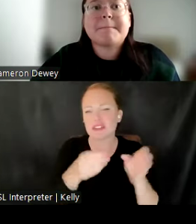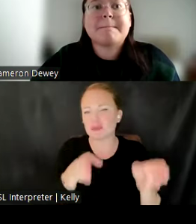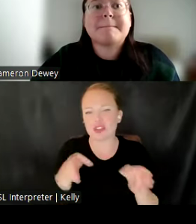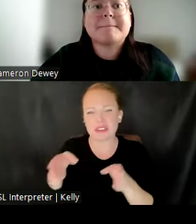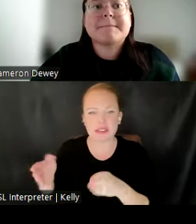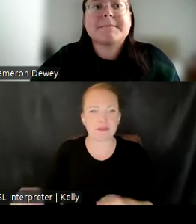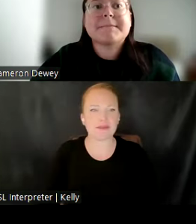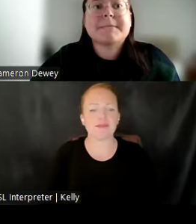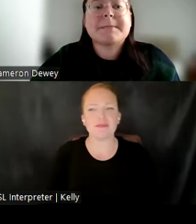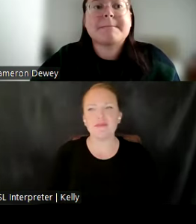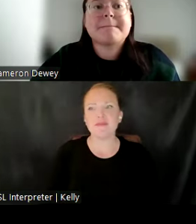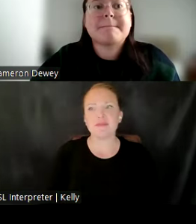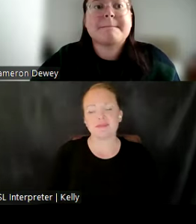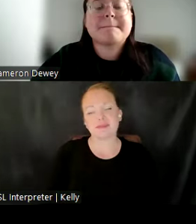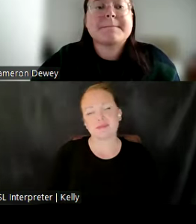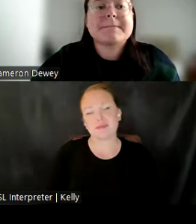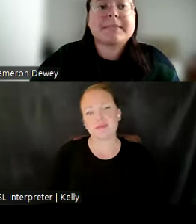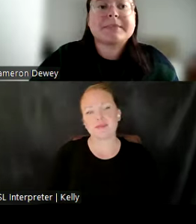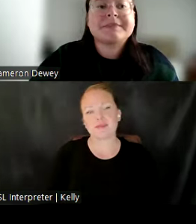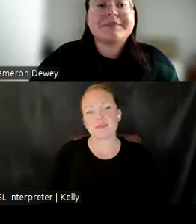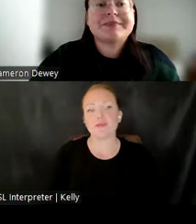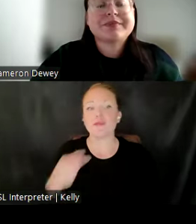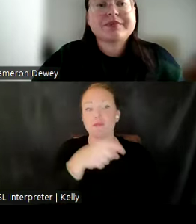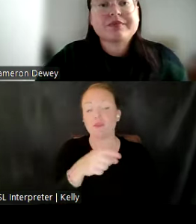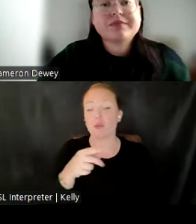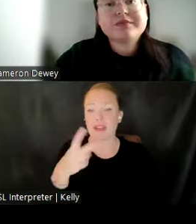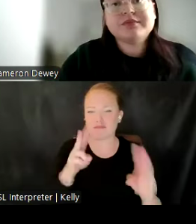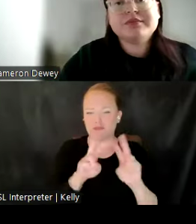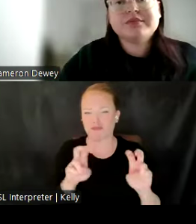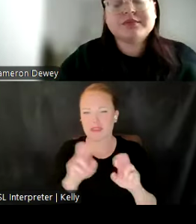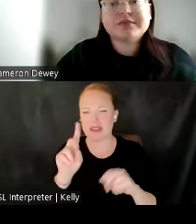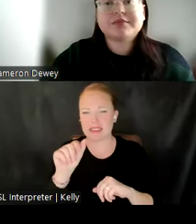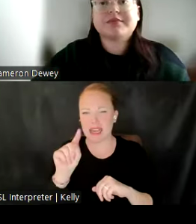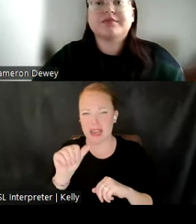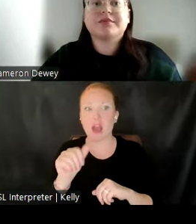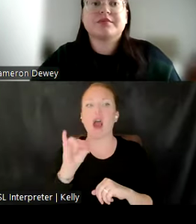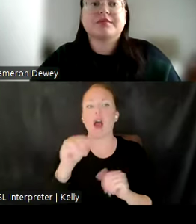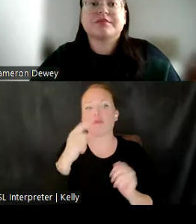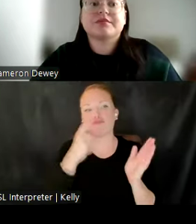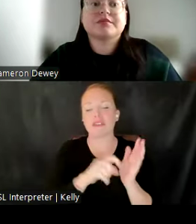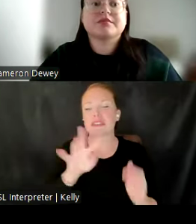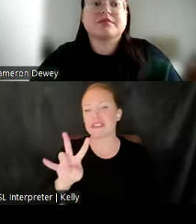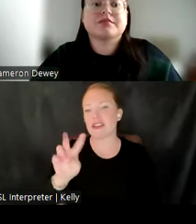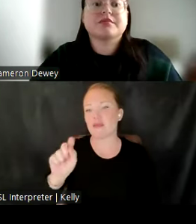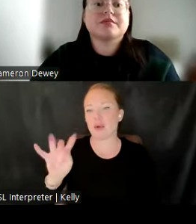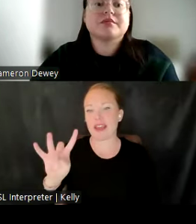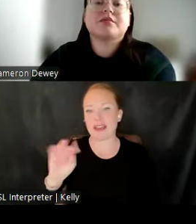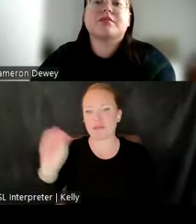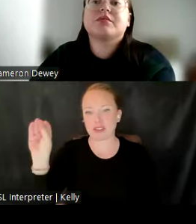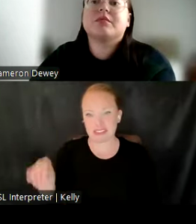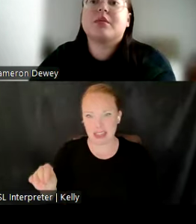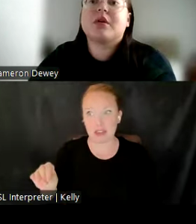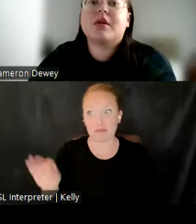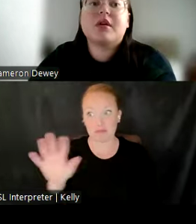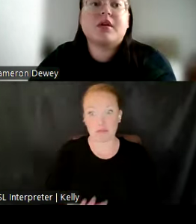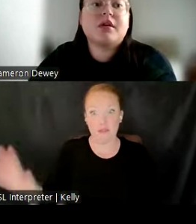All right, so when we look at the data, we can see that 7.8% of the United States'